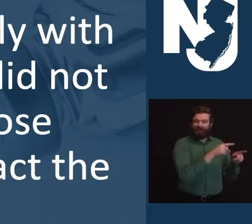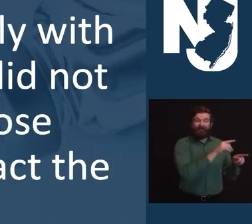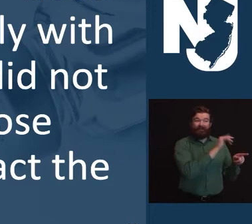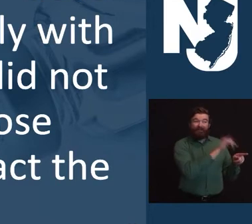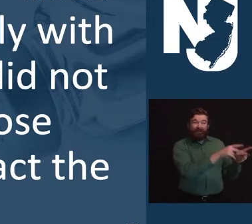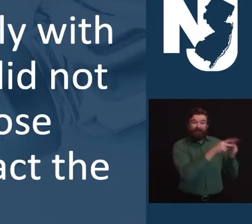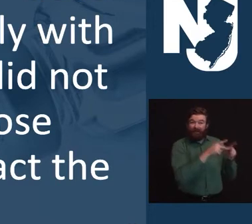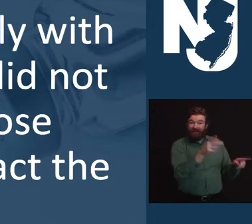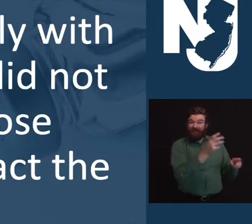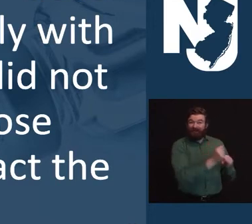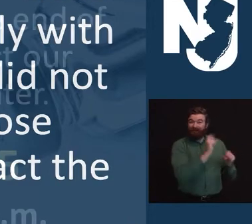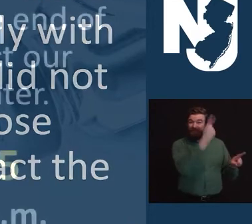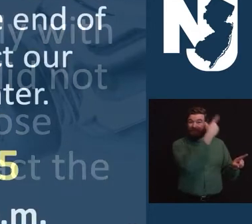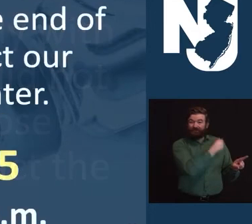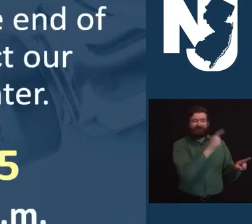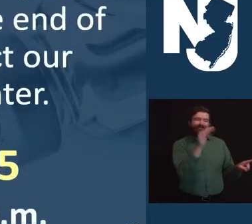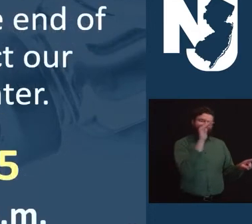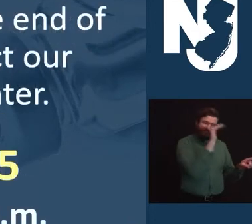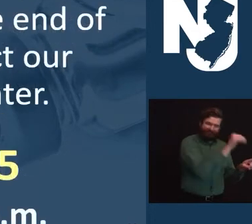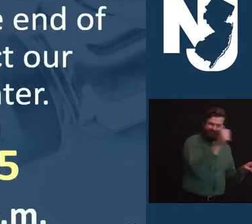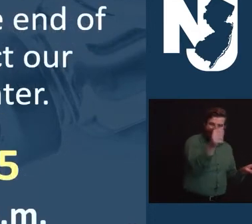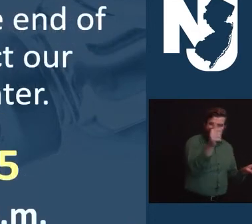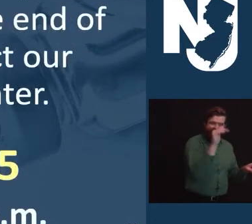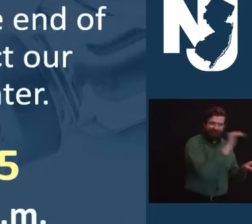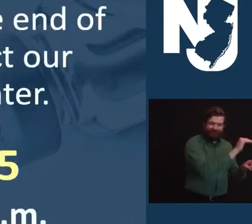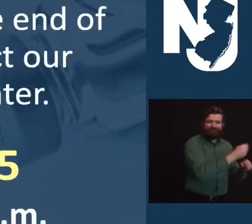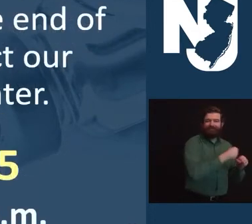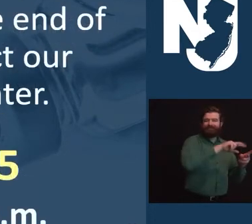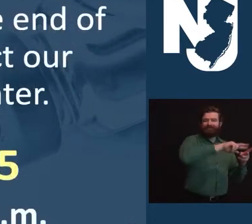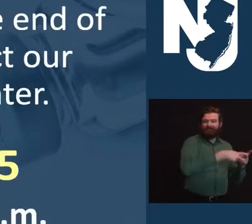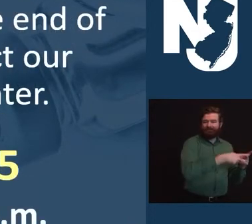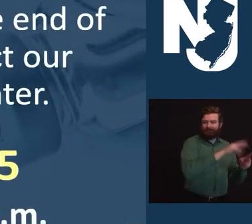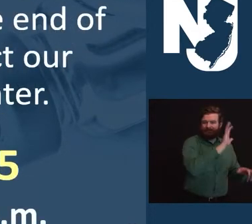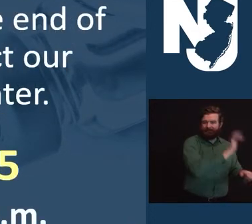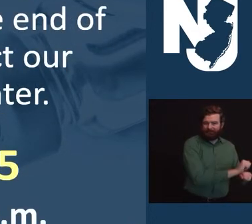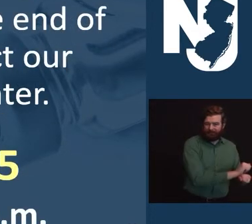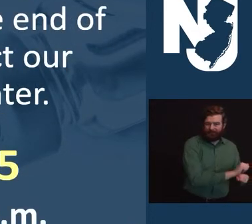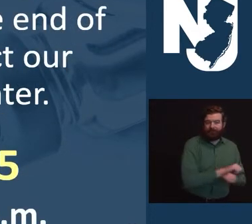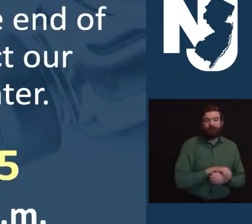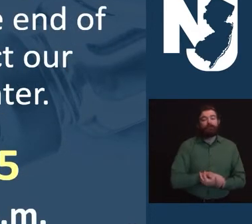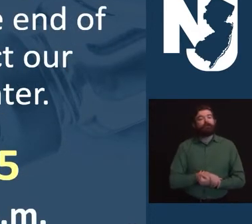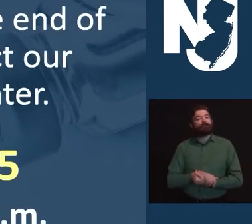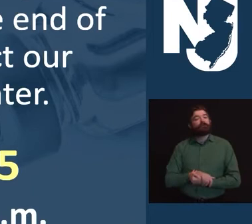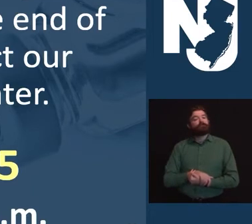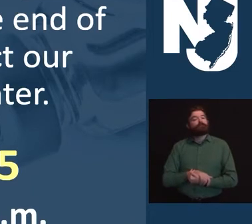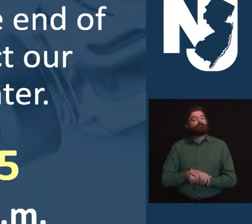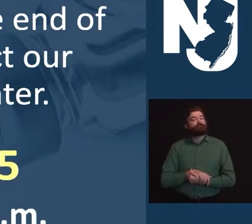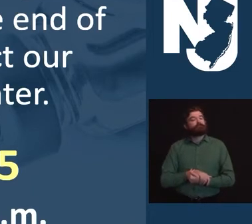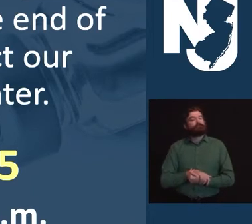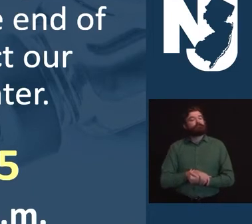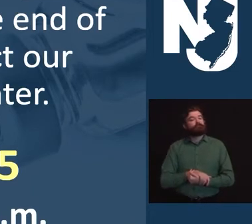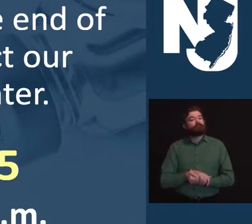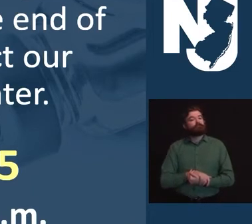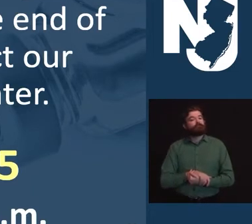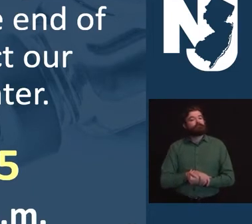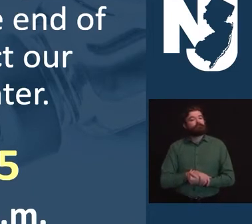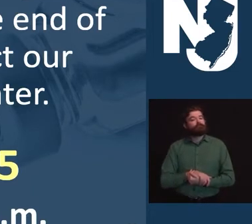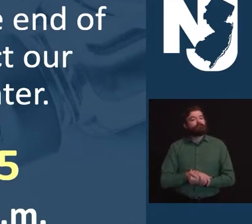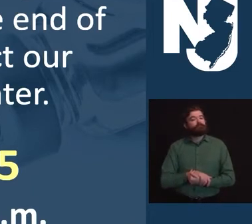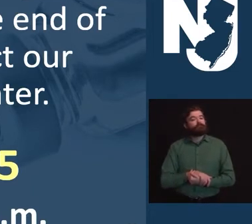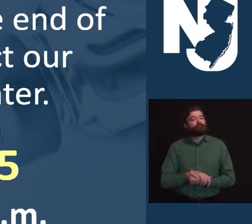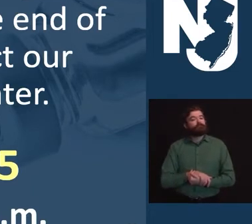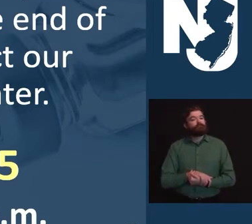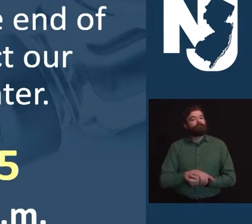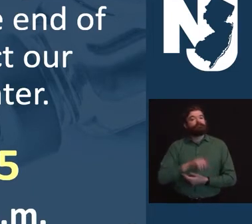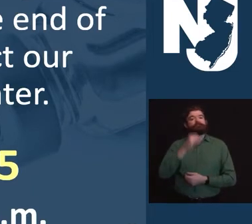your second. And finally, if by the end of the weekend you are still not certain how you will get your second dose appointment, contact our